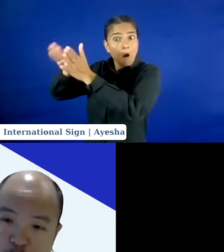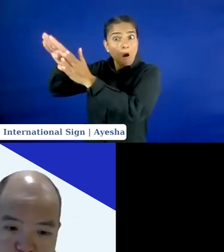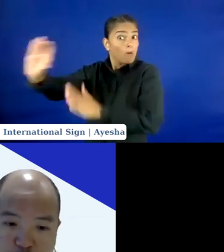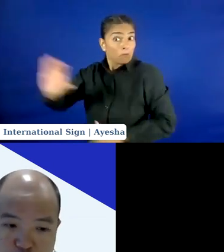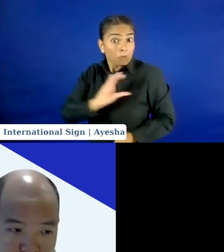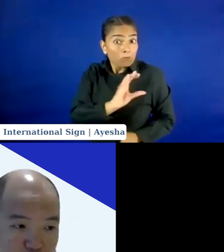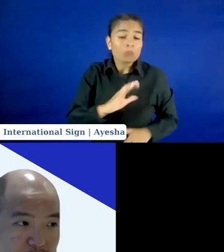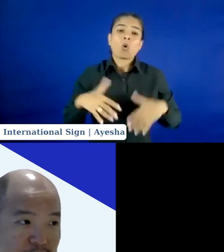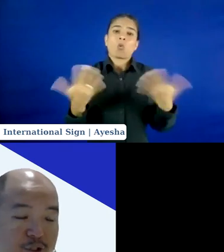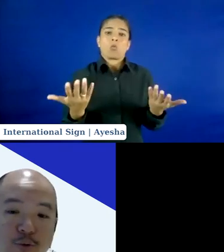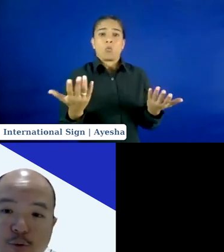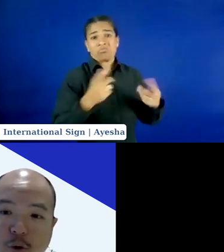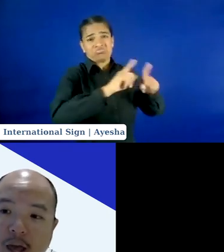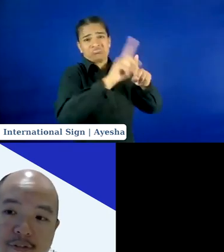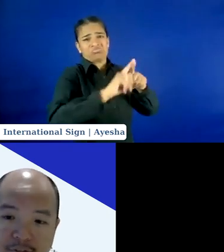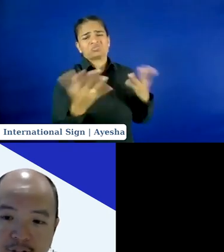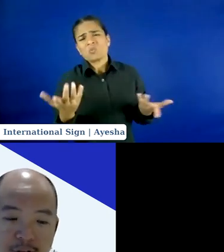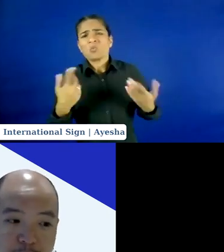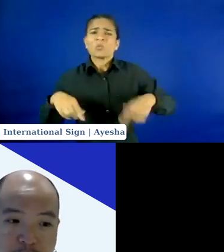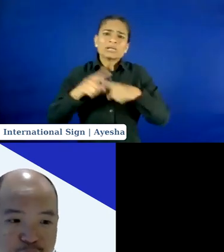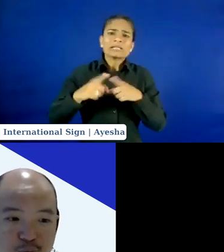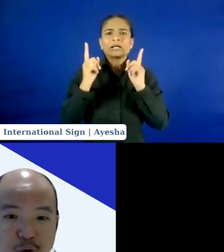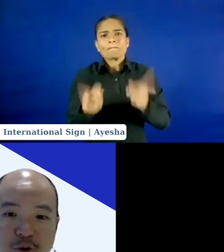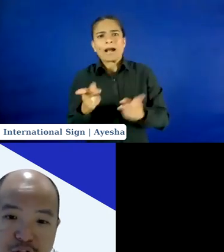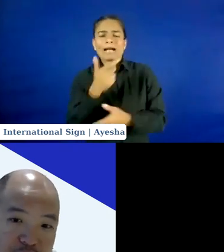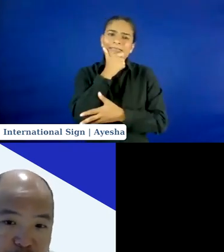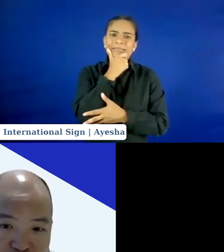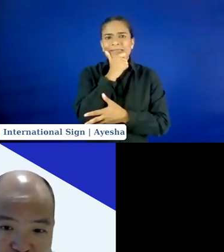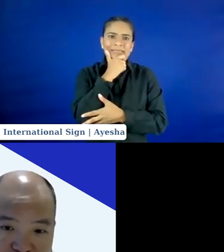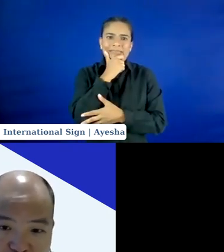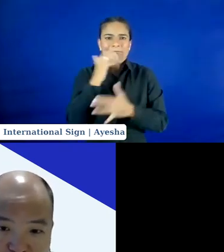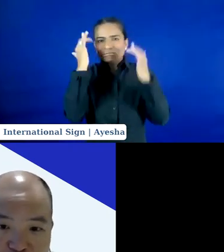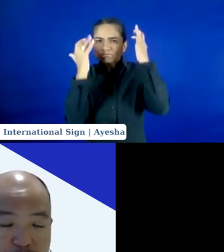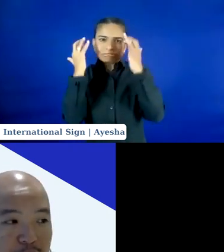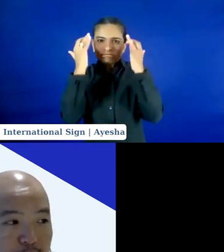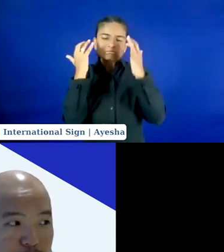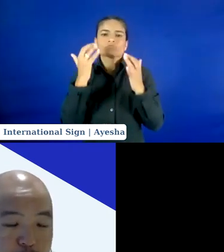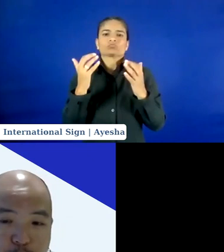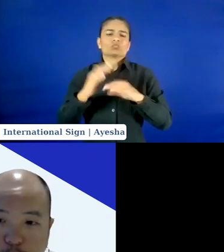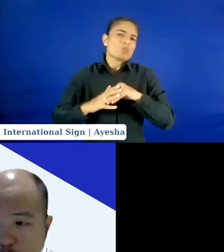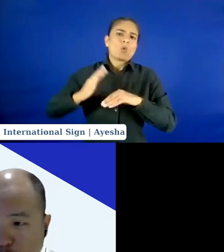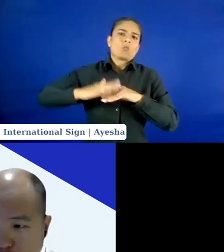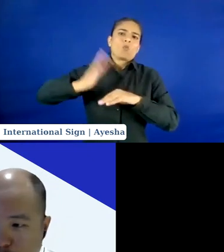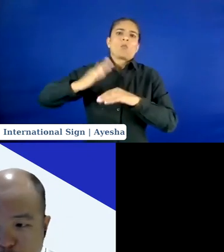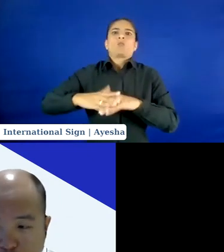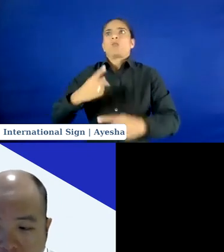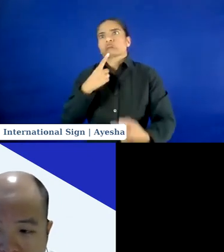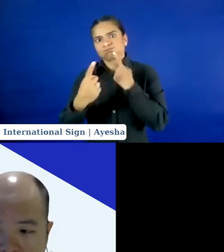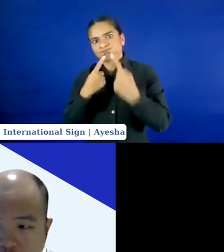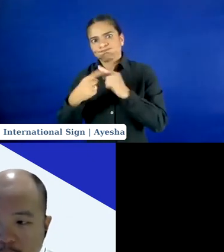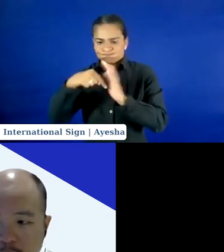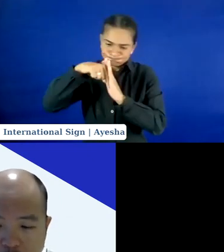something that we would need to have a much more deeper discussion into, to also look